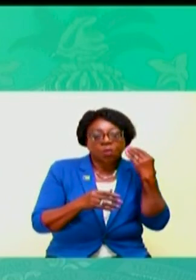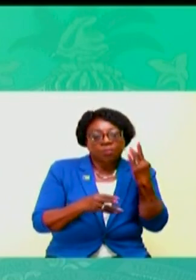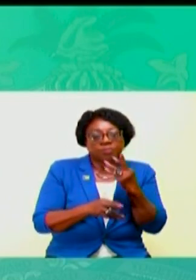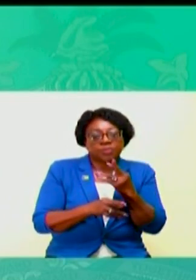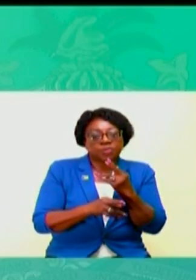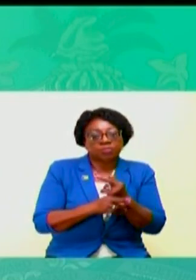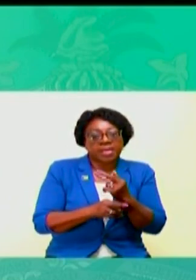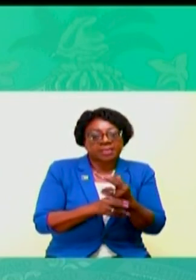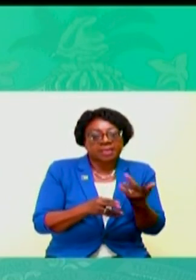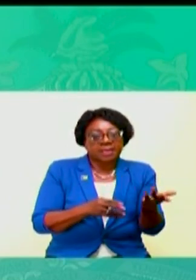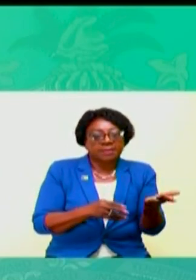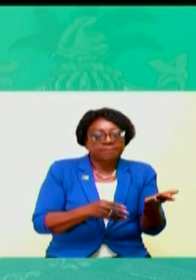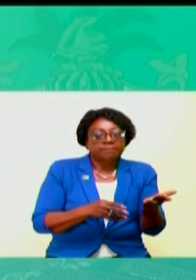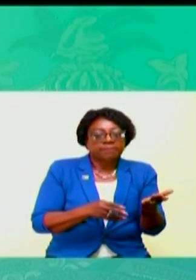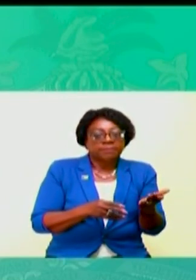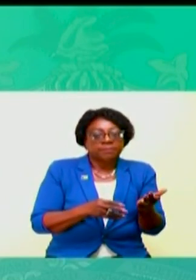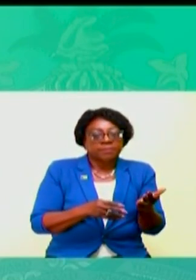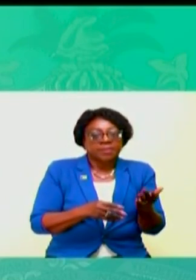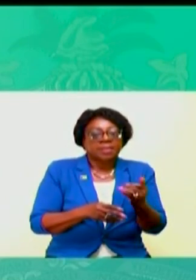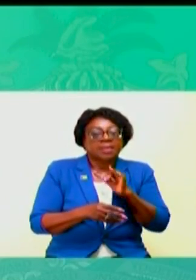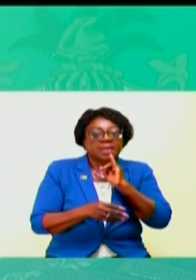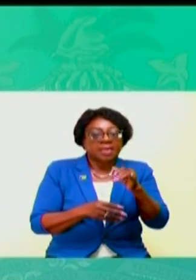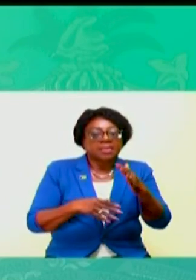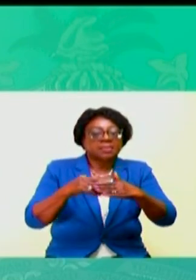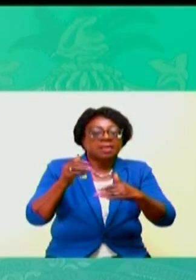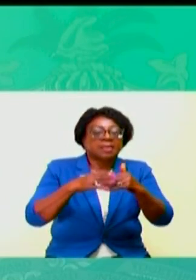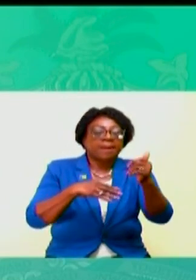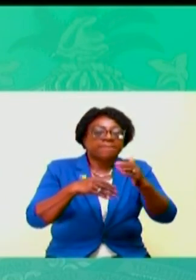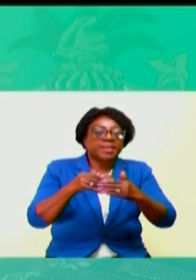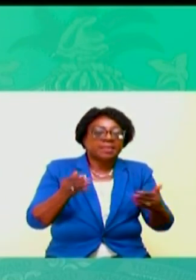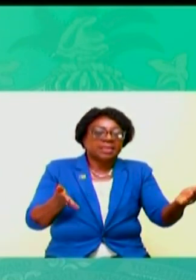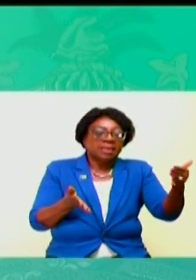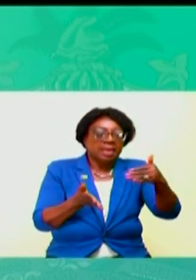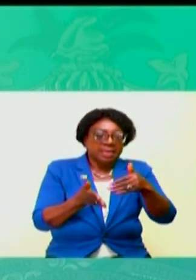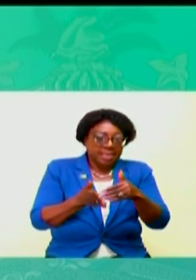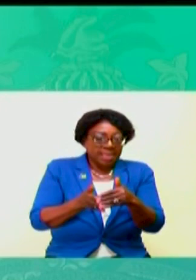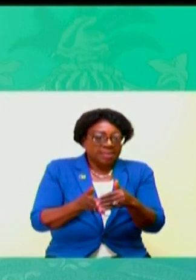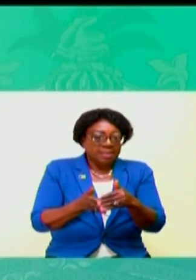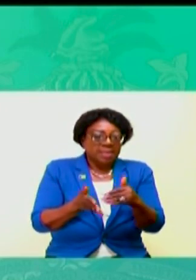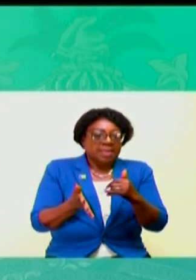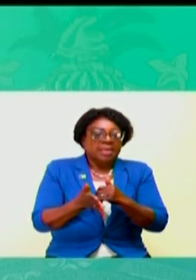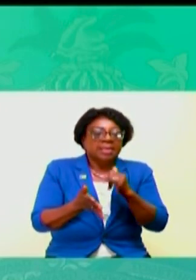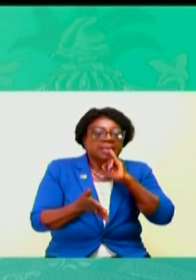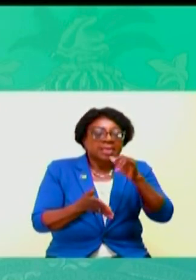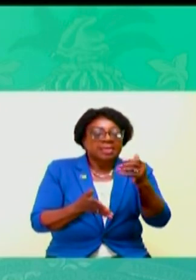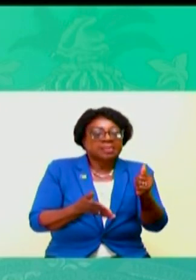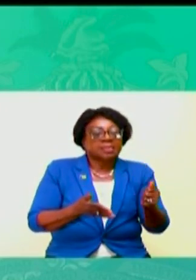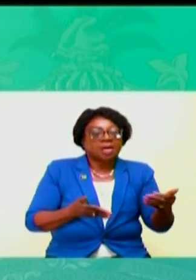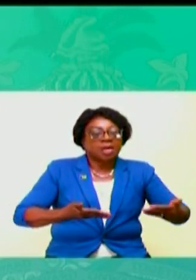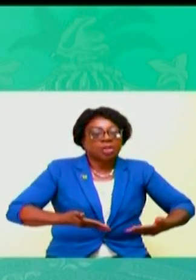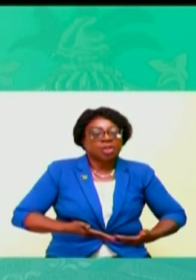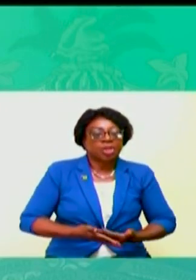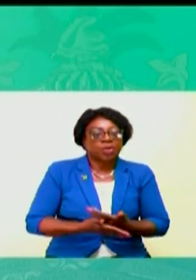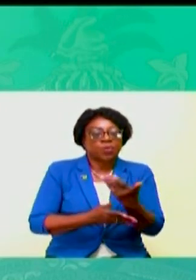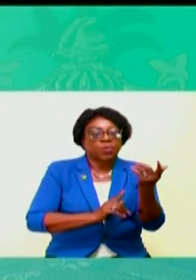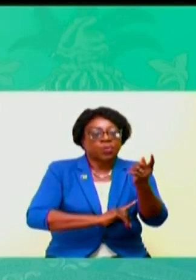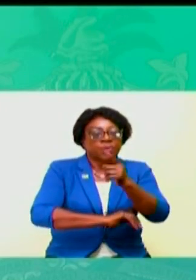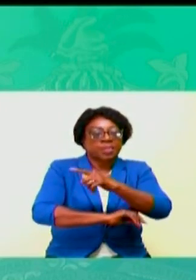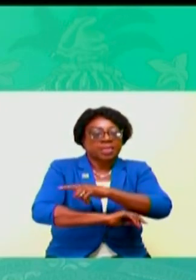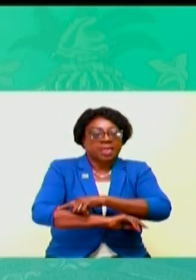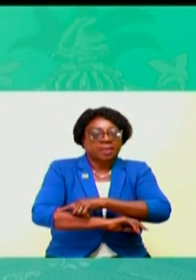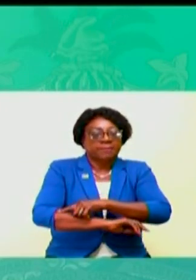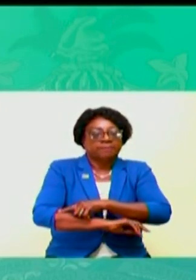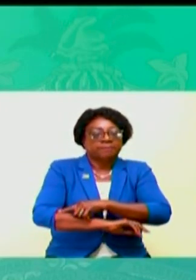the Honorable Member for Elizabeth, is building again. It is a new day. Yes. And I might add, Mr. Deputy